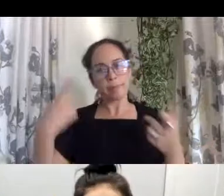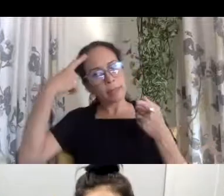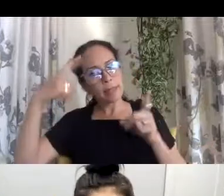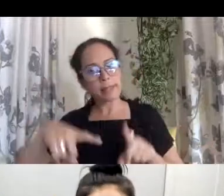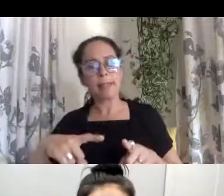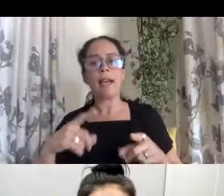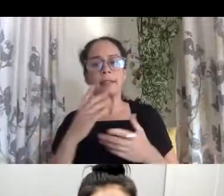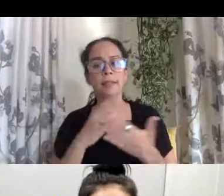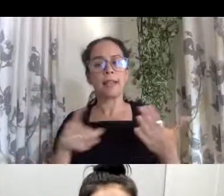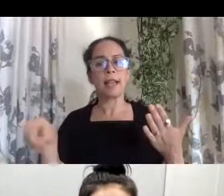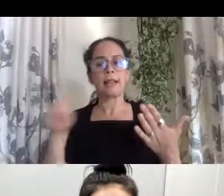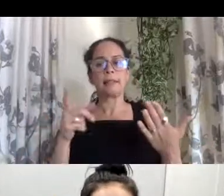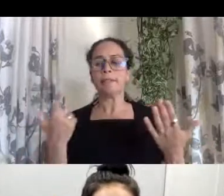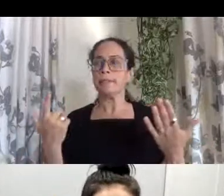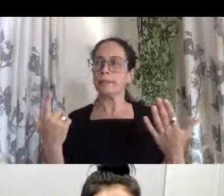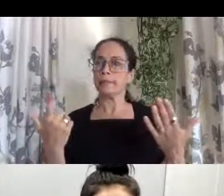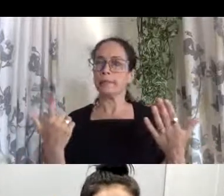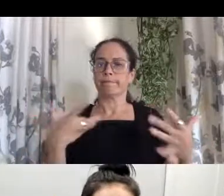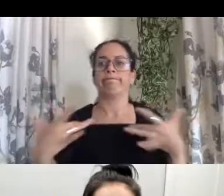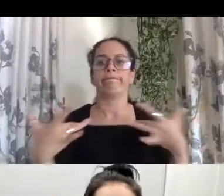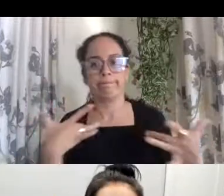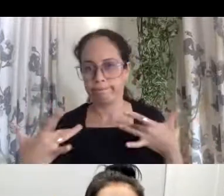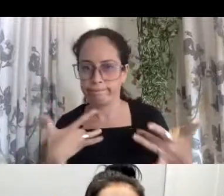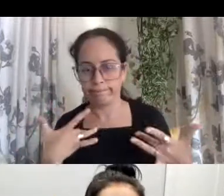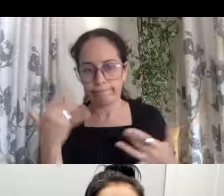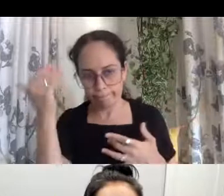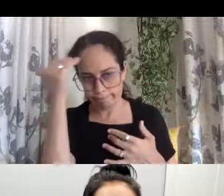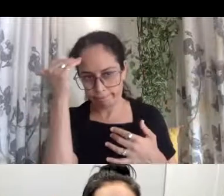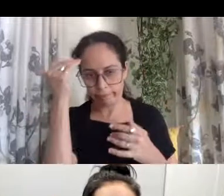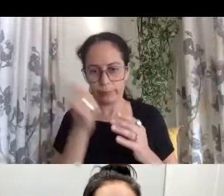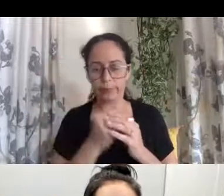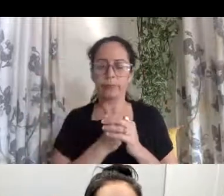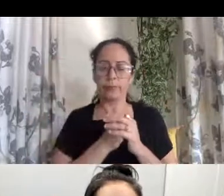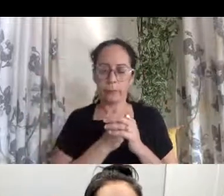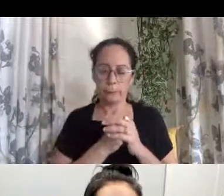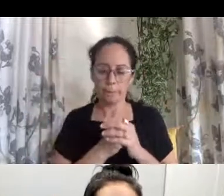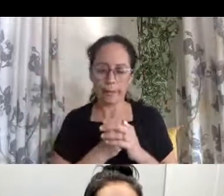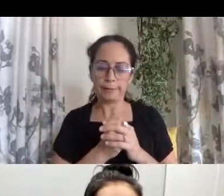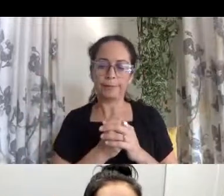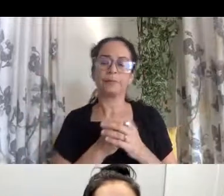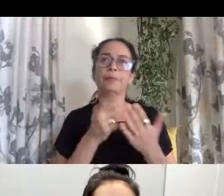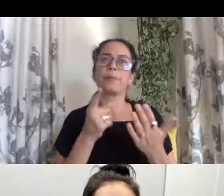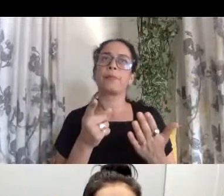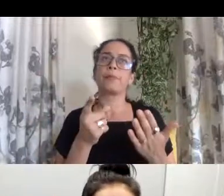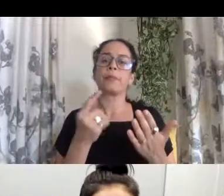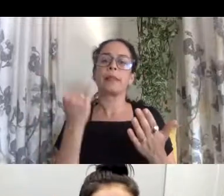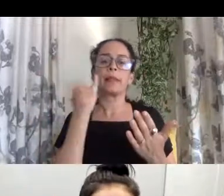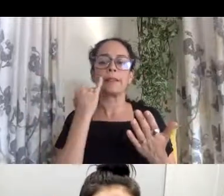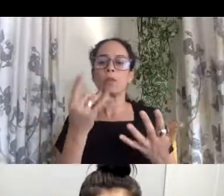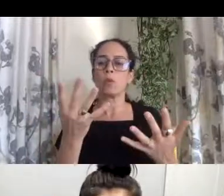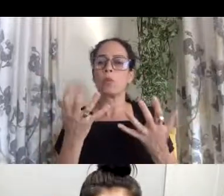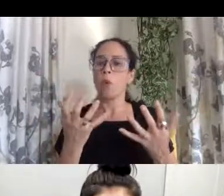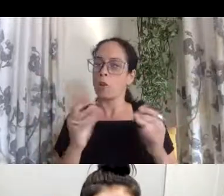concern for schools. So basically, if you want to roll out the